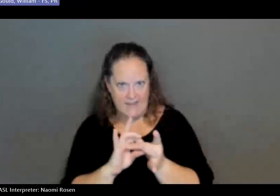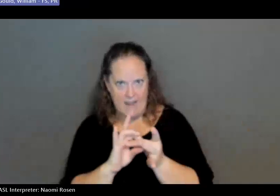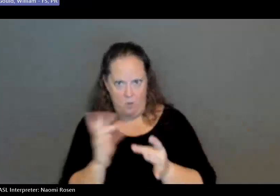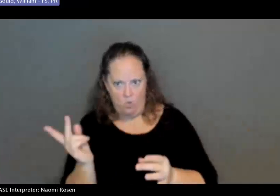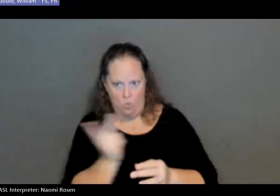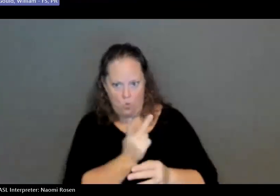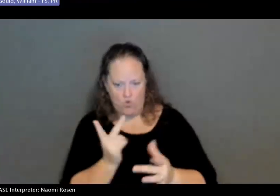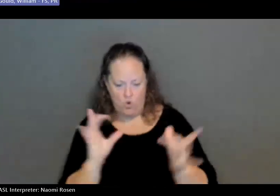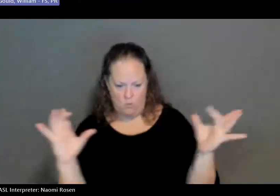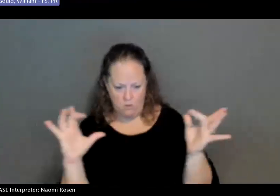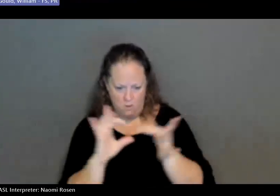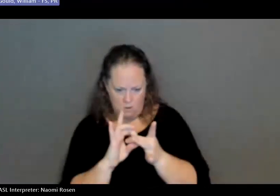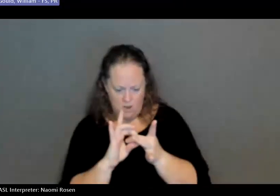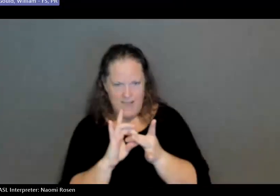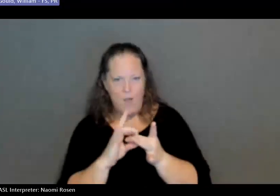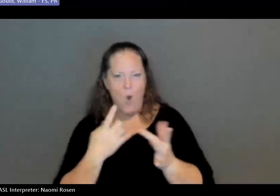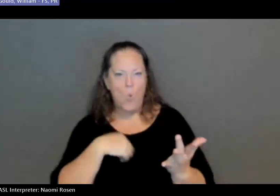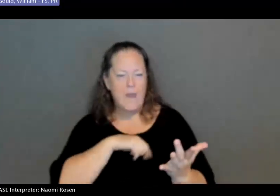needed